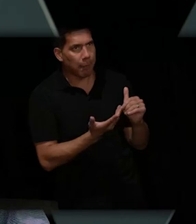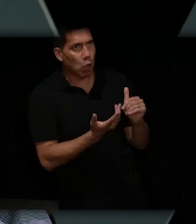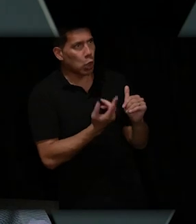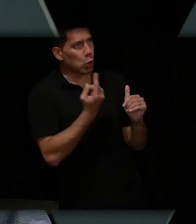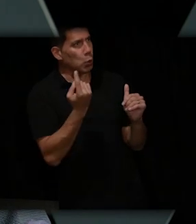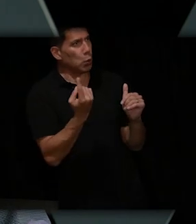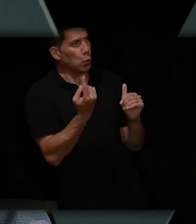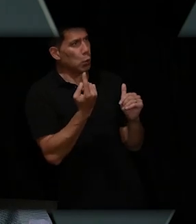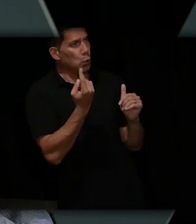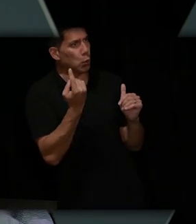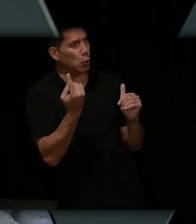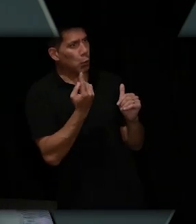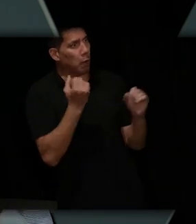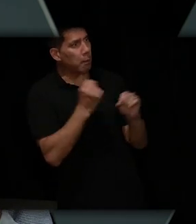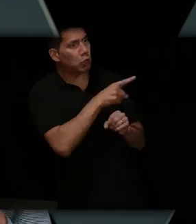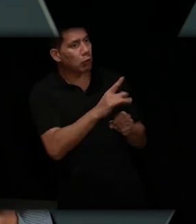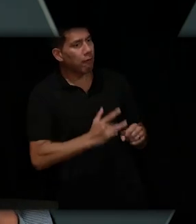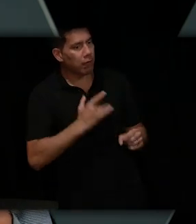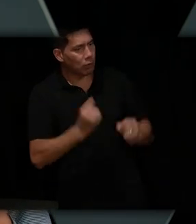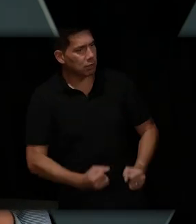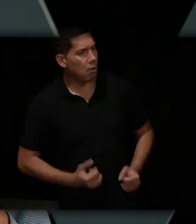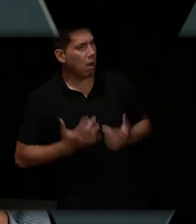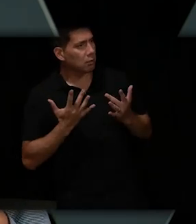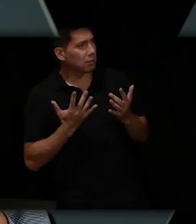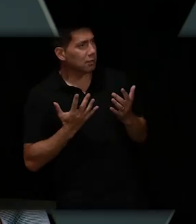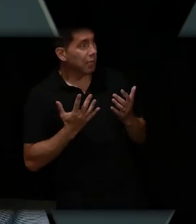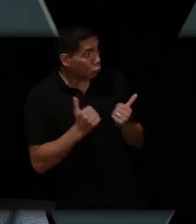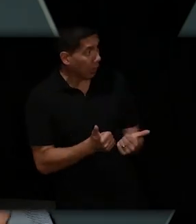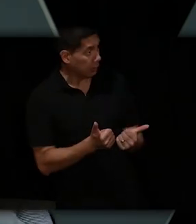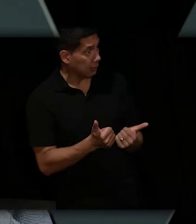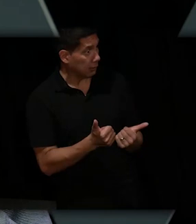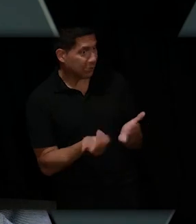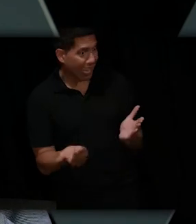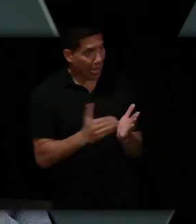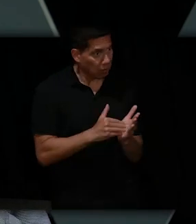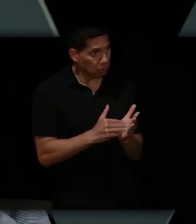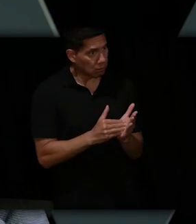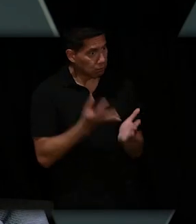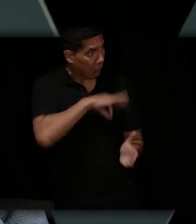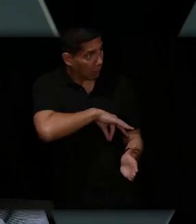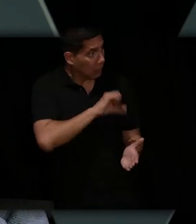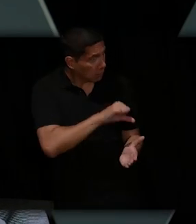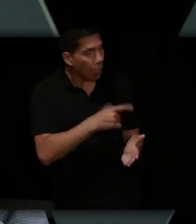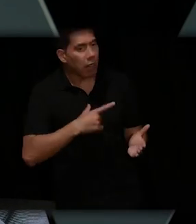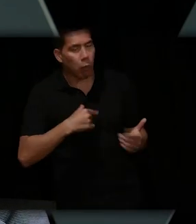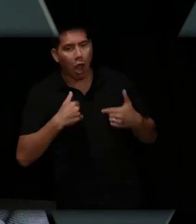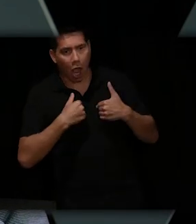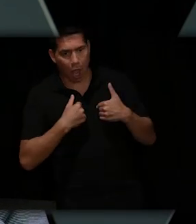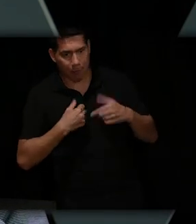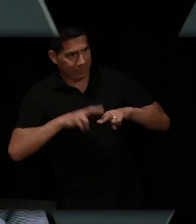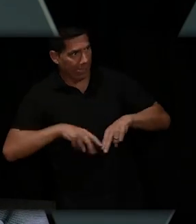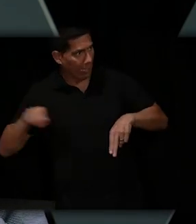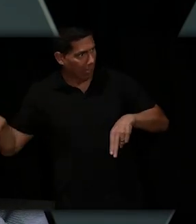who inspires you. It's great. It's such an added bonus. And it's why I got it. It's the only reason I'm sitting up here is because I did